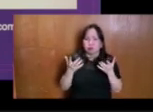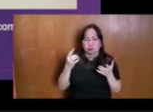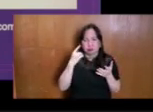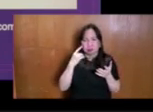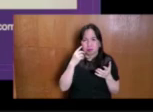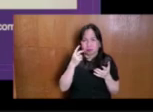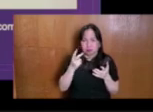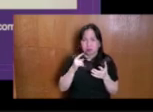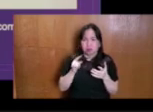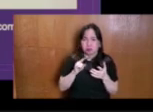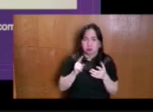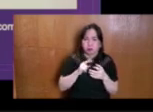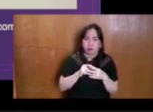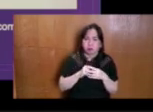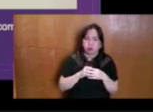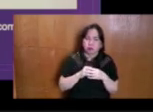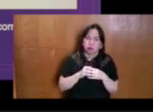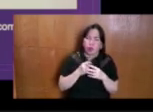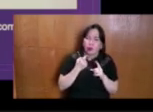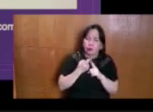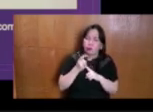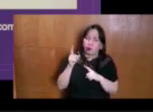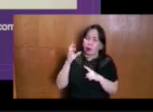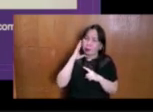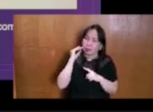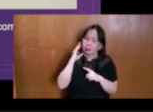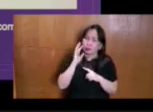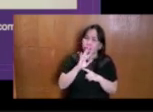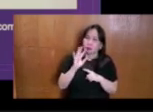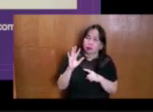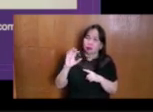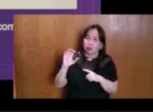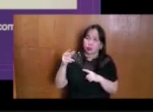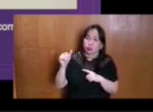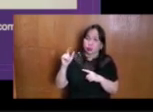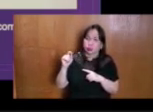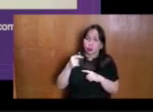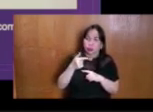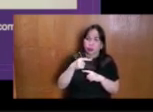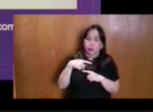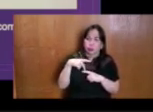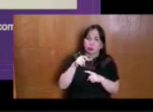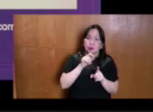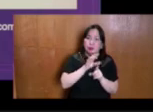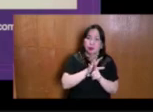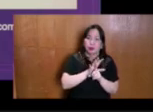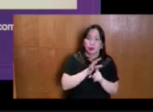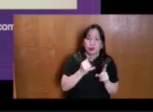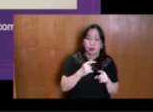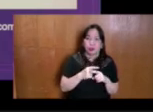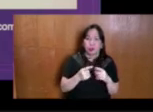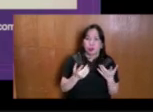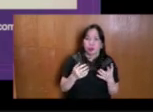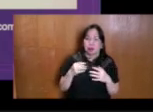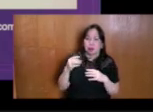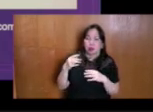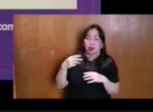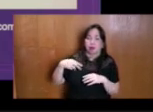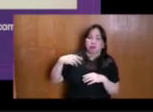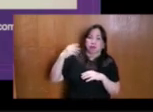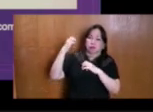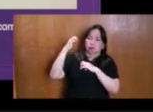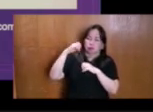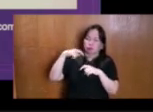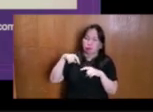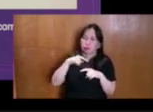seeing, based on anecdotal evidence, that ChatGPT could be peaking already in terms of inflated expectations. The